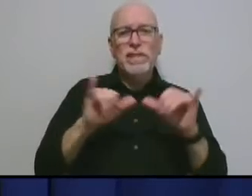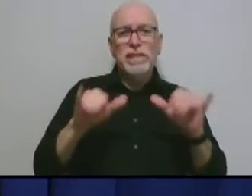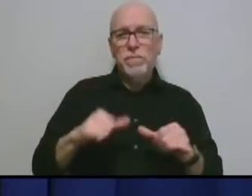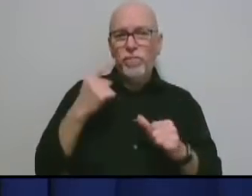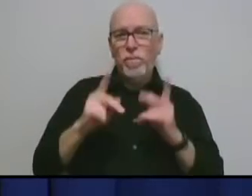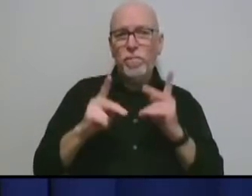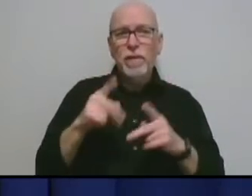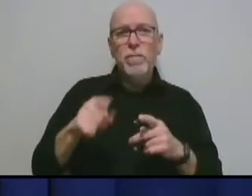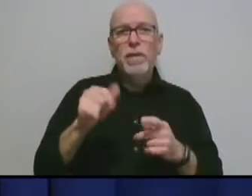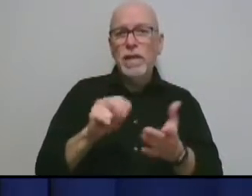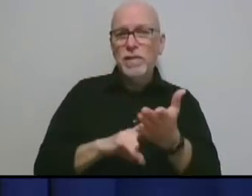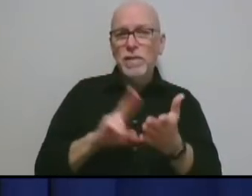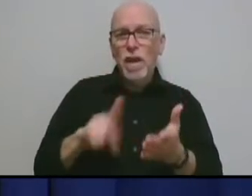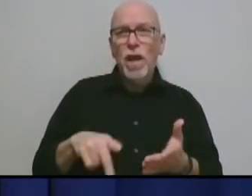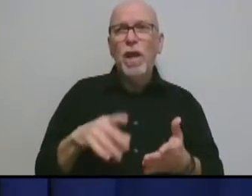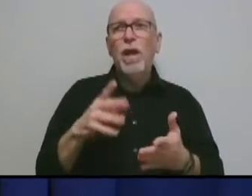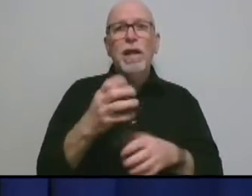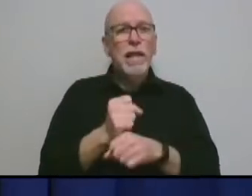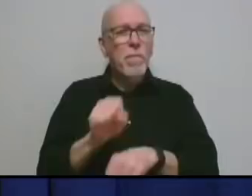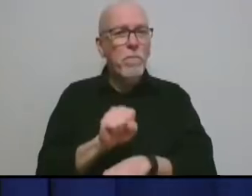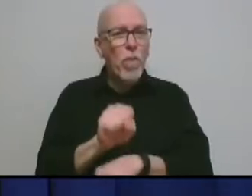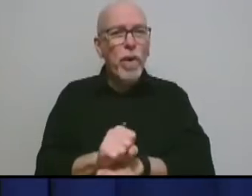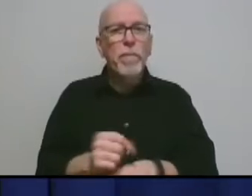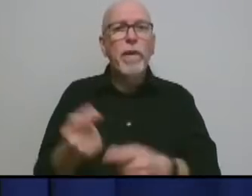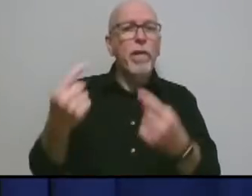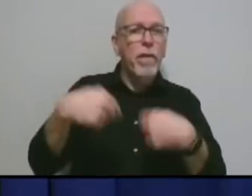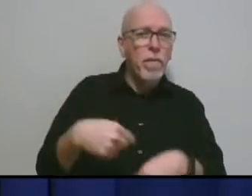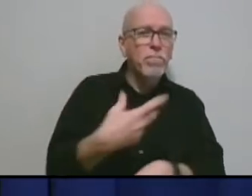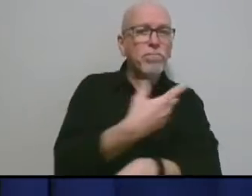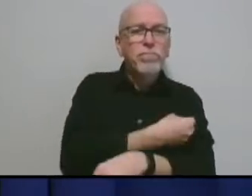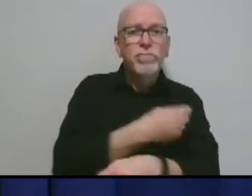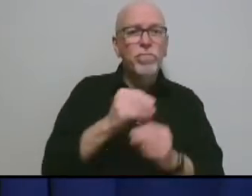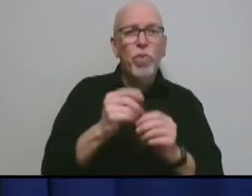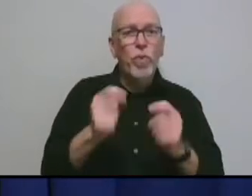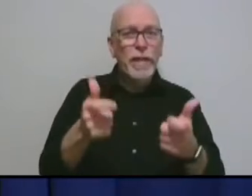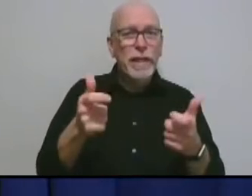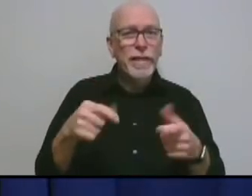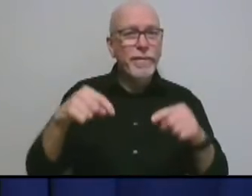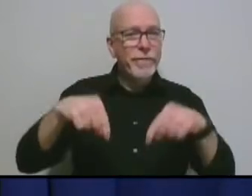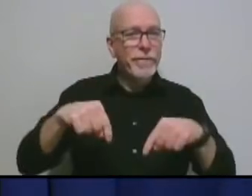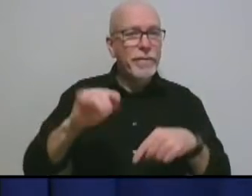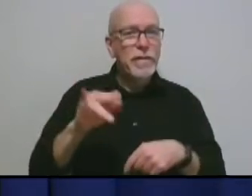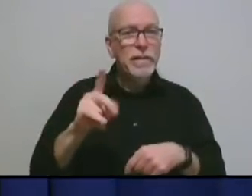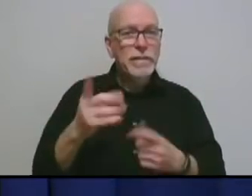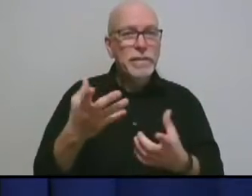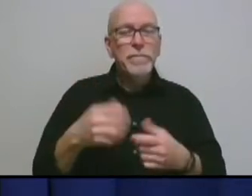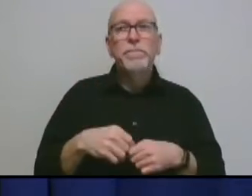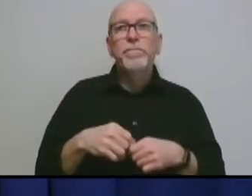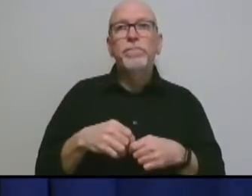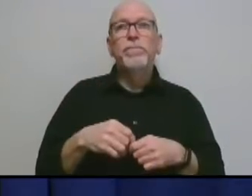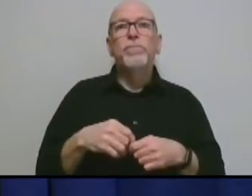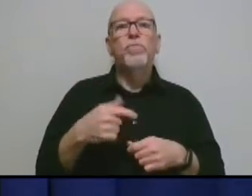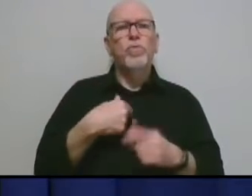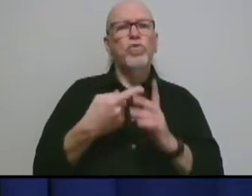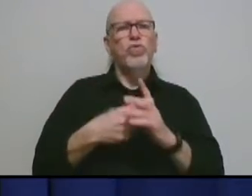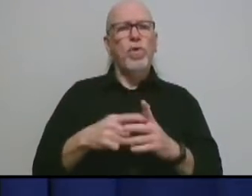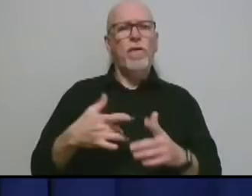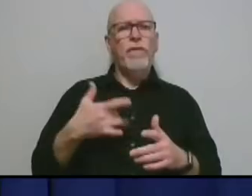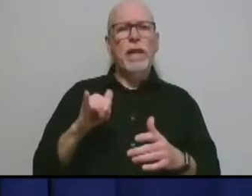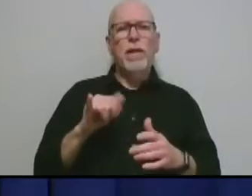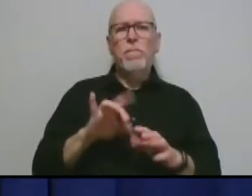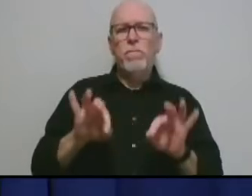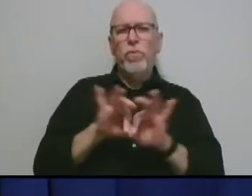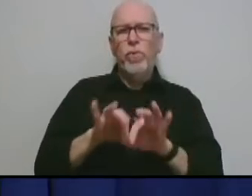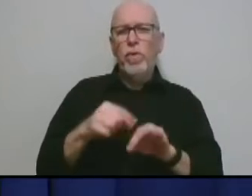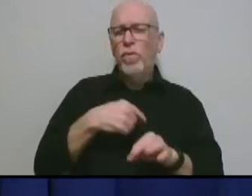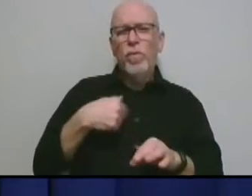kind of sign up and get an appointment and come and get that done pretty quickly, and just began to feel like it was important that we